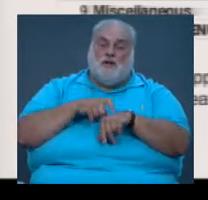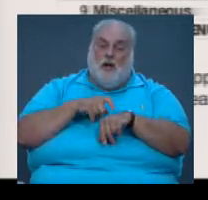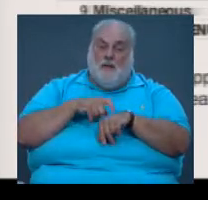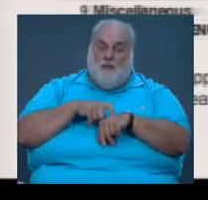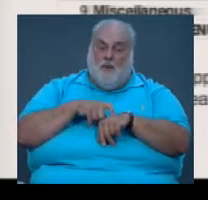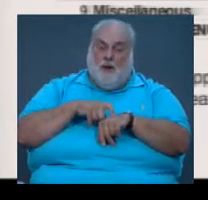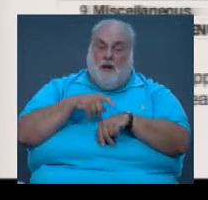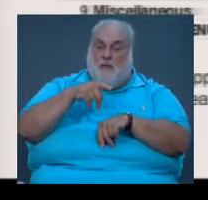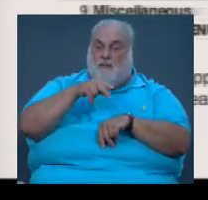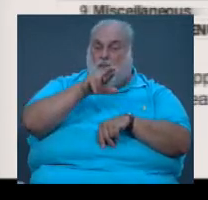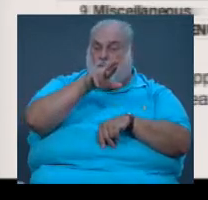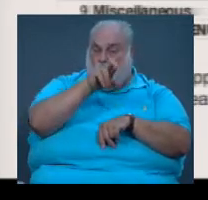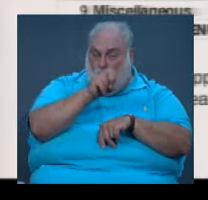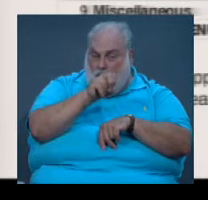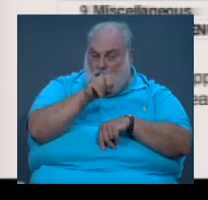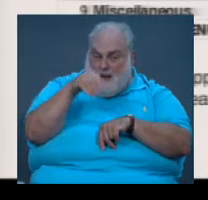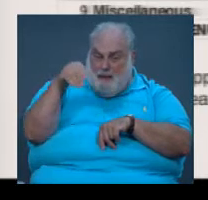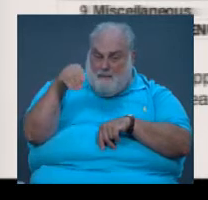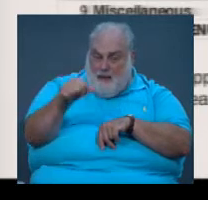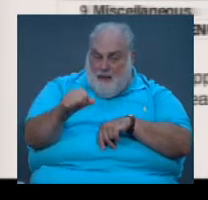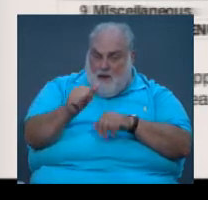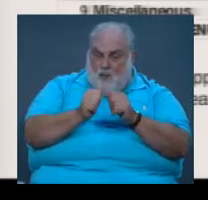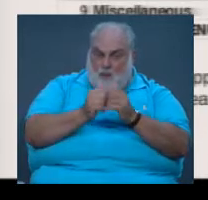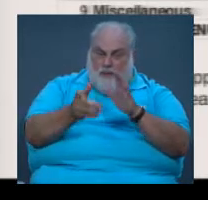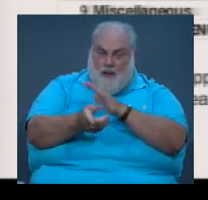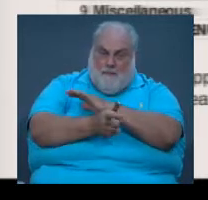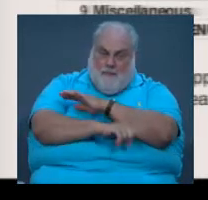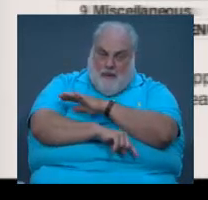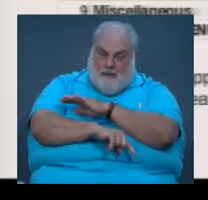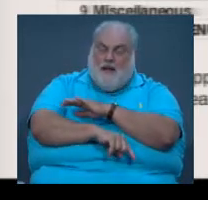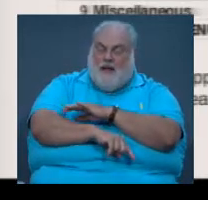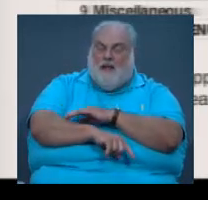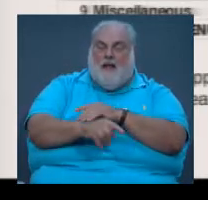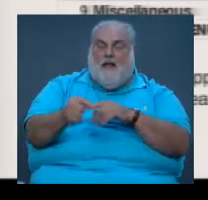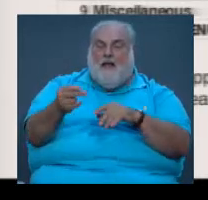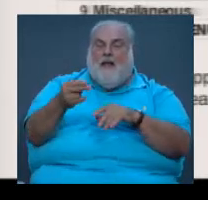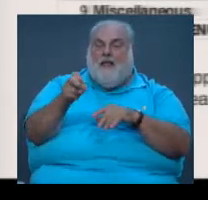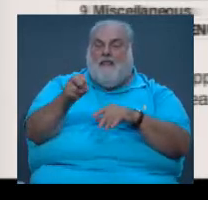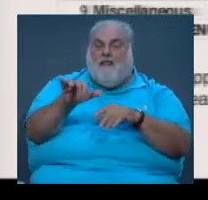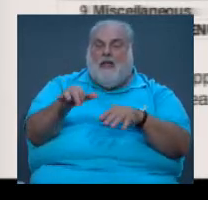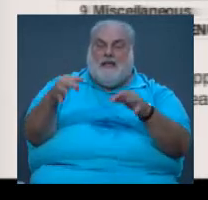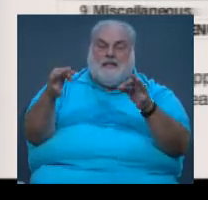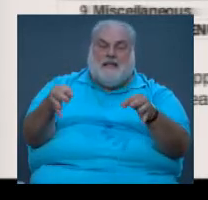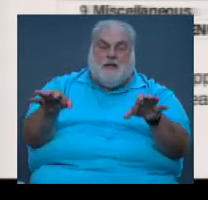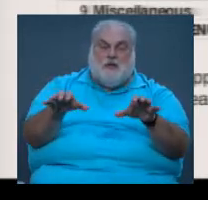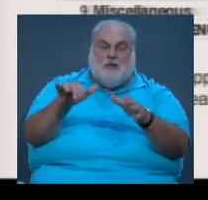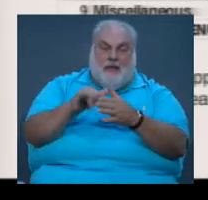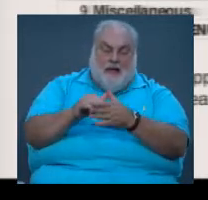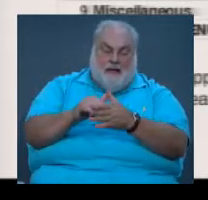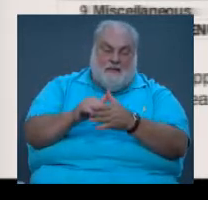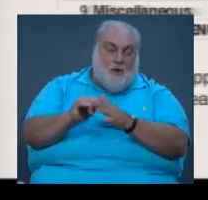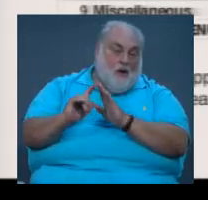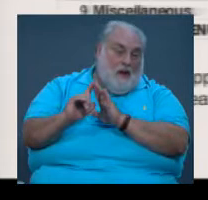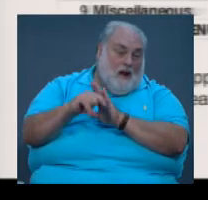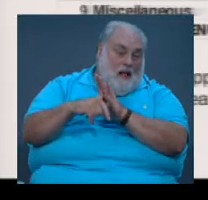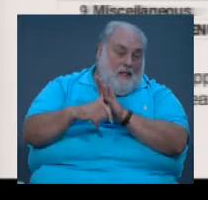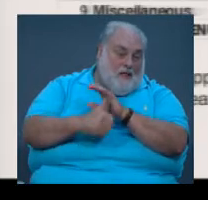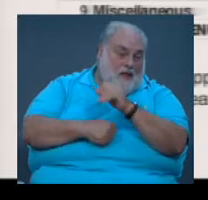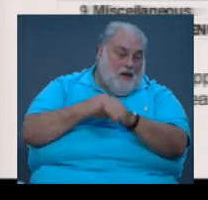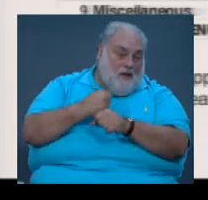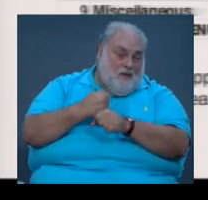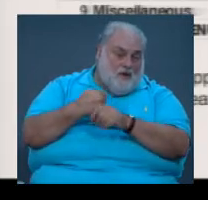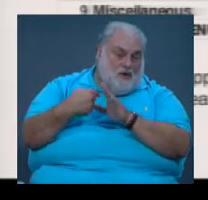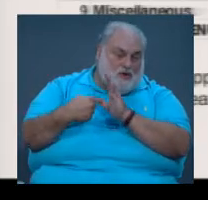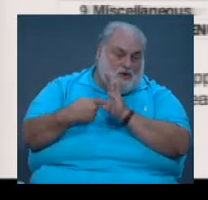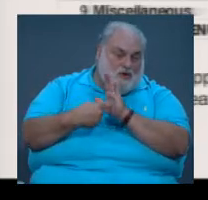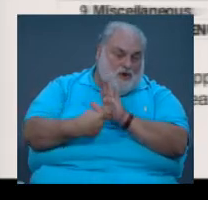may prepay those without penalty, and they elected to do that. And so when we bring forward a budget amendment later in the year, it will show both that